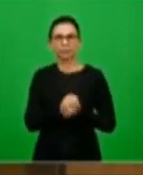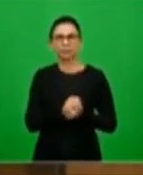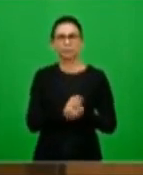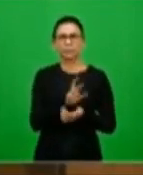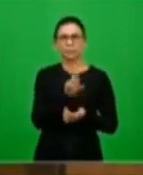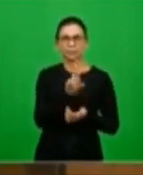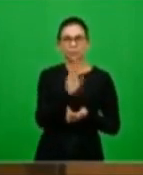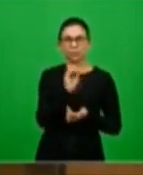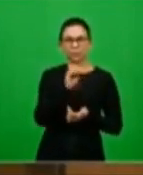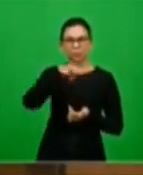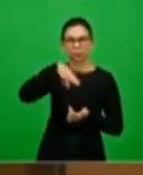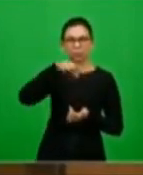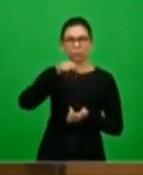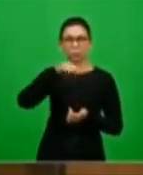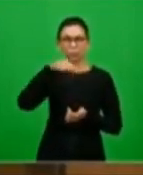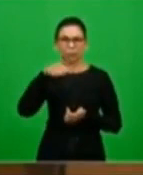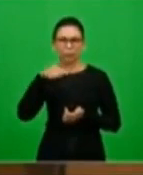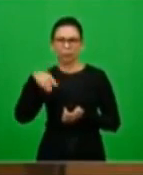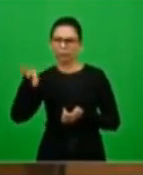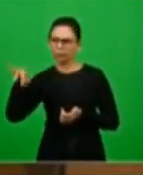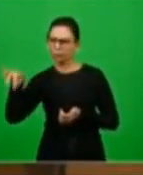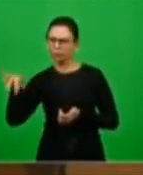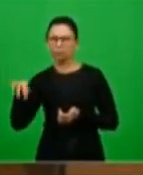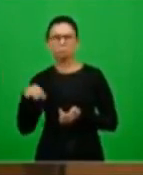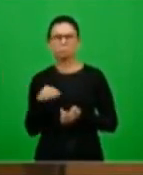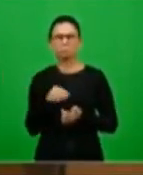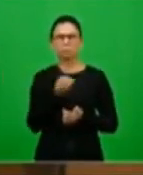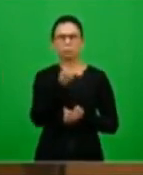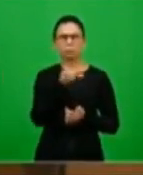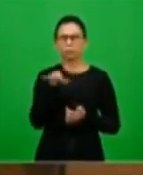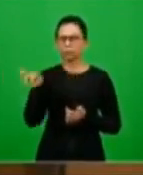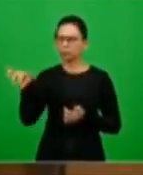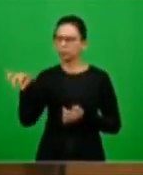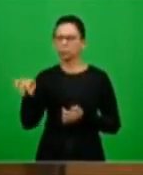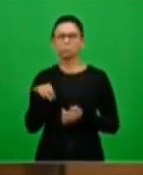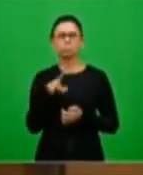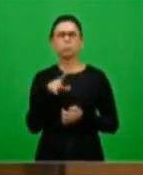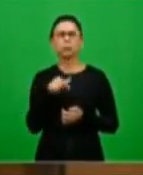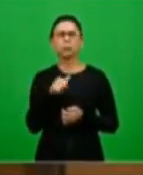and the bell, the Roman and the bell, why is that?